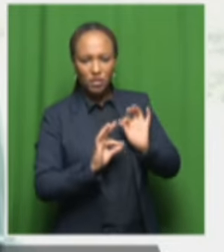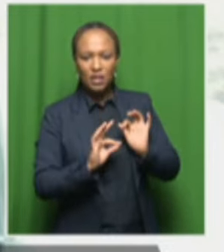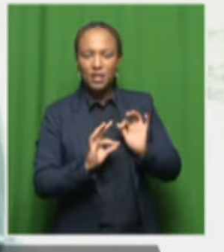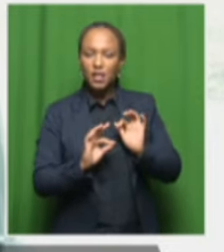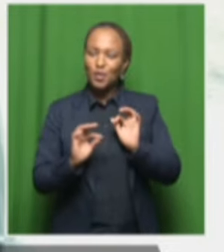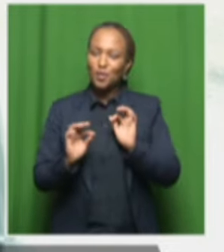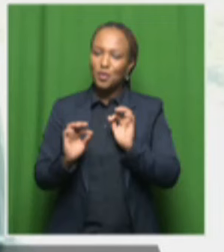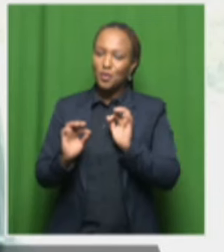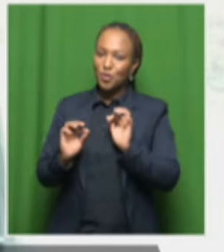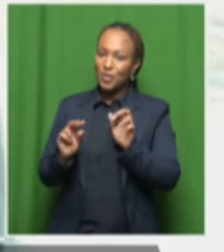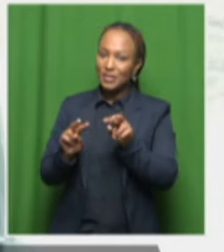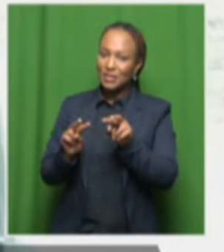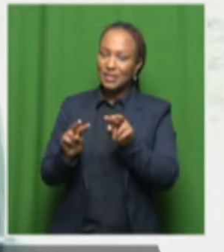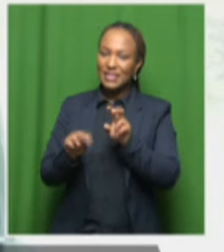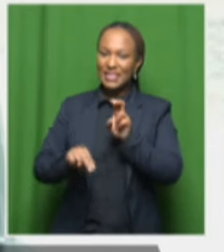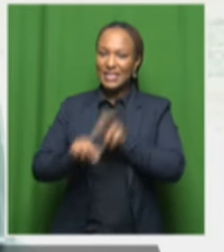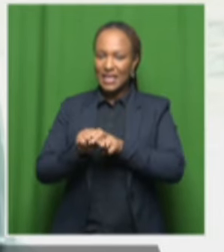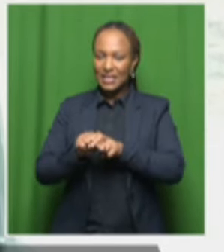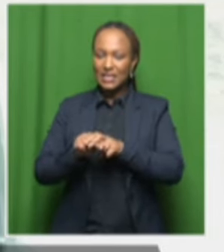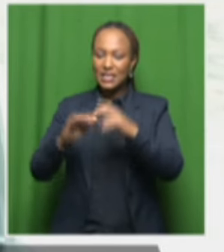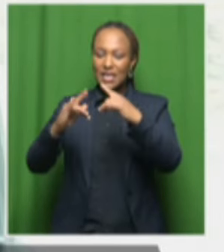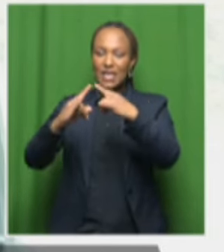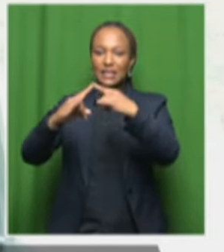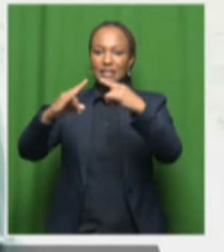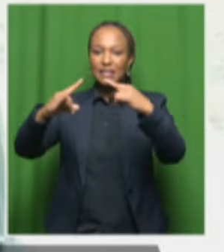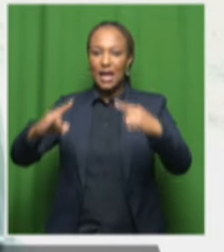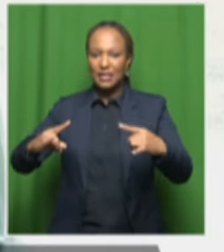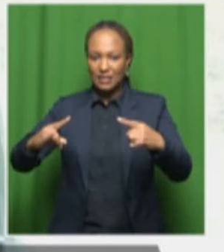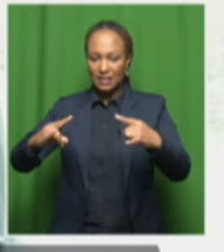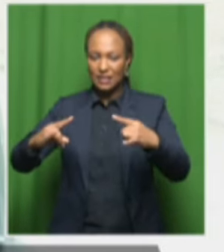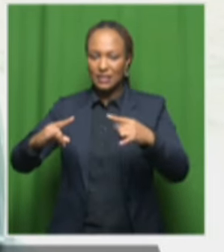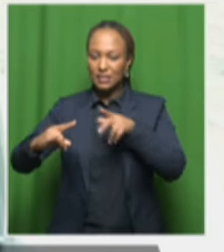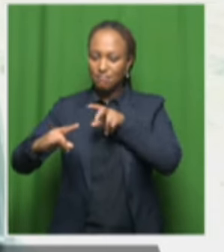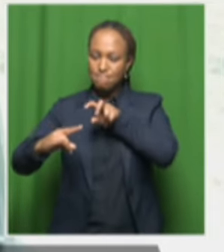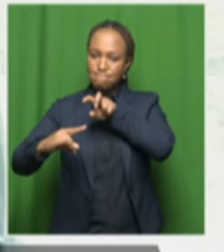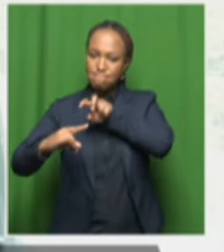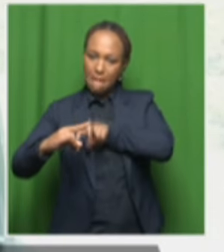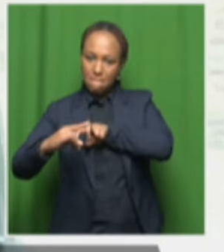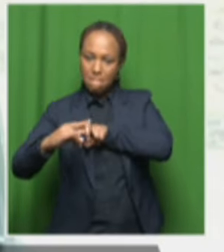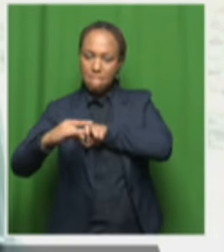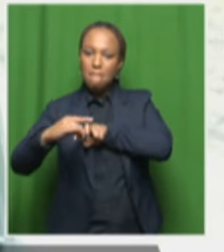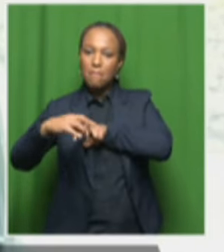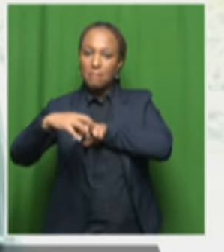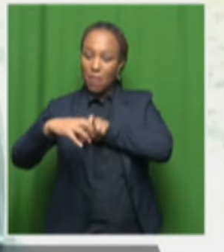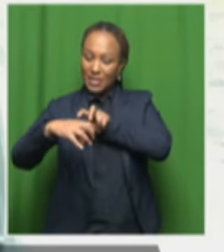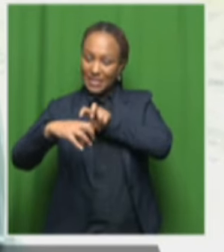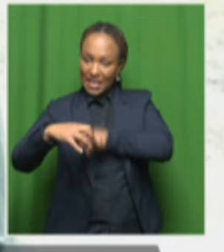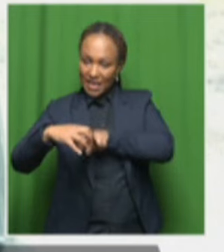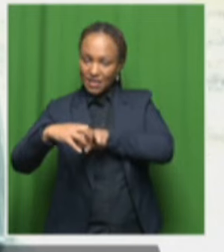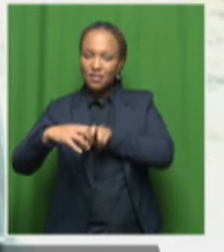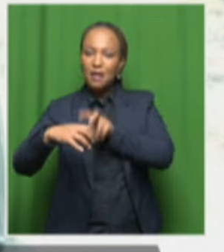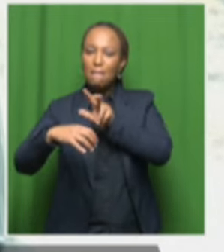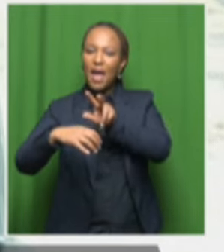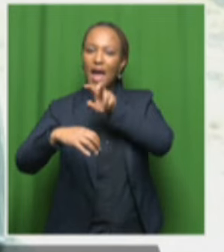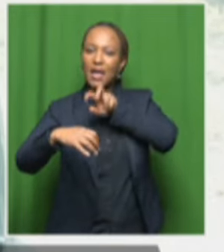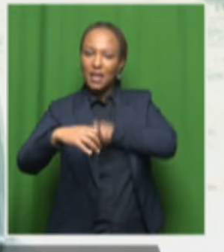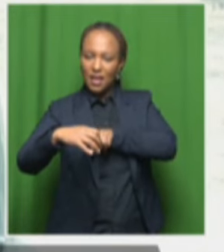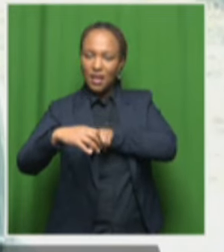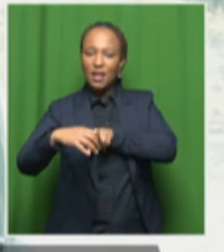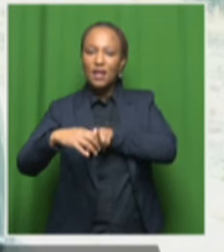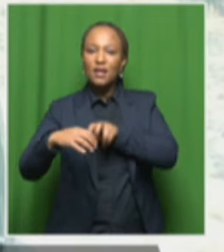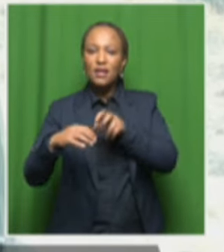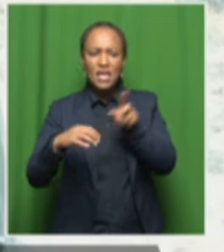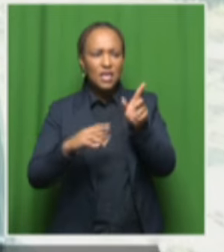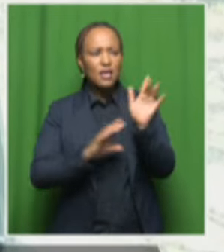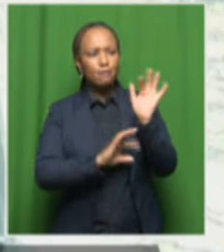behind the tent in which some mourners gathered yesterday in Sasekani. She tells